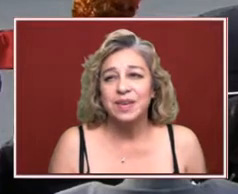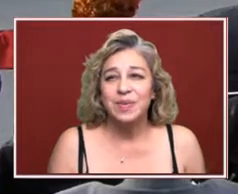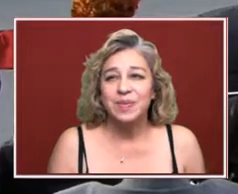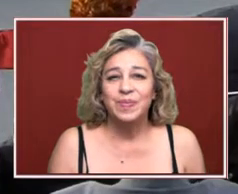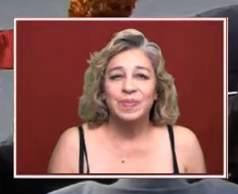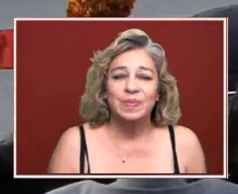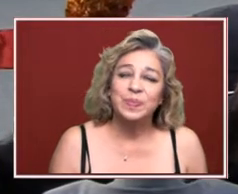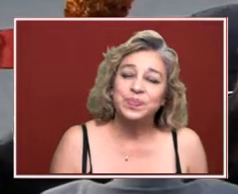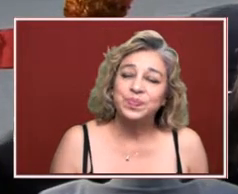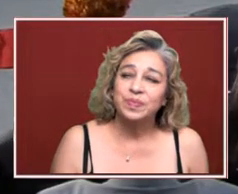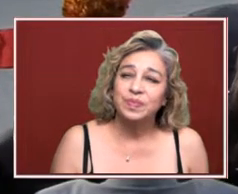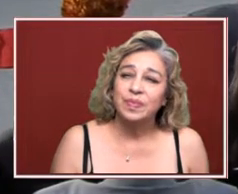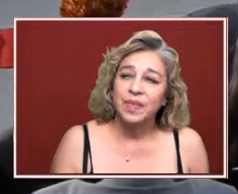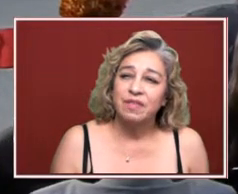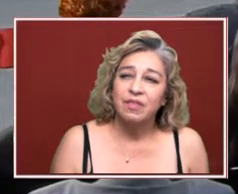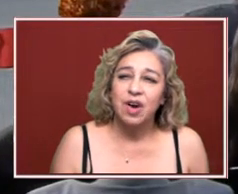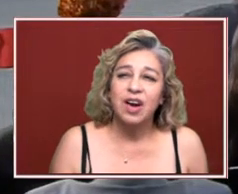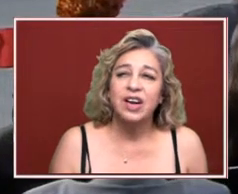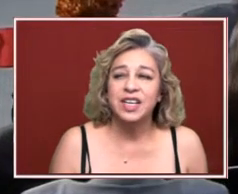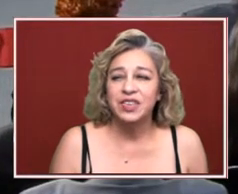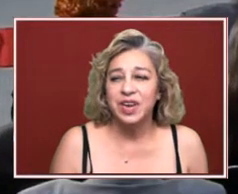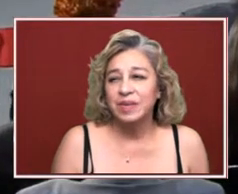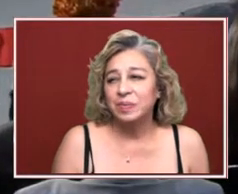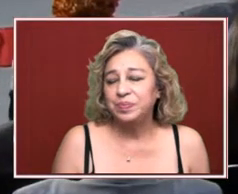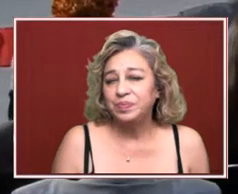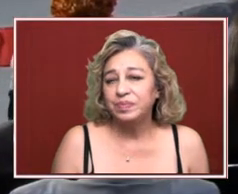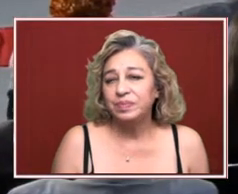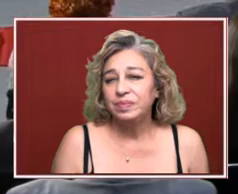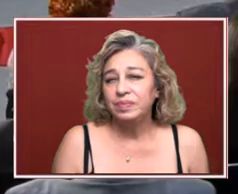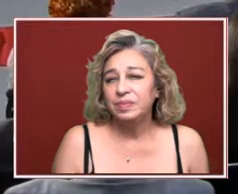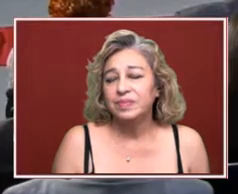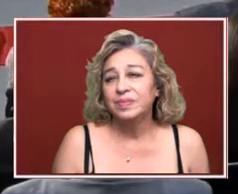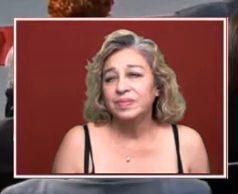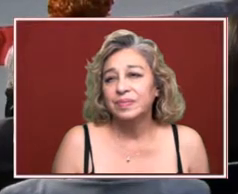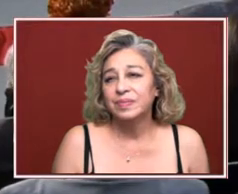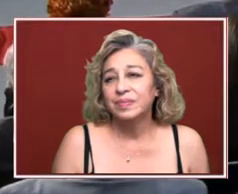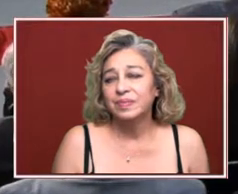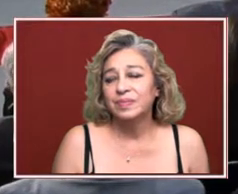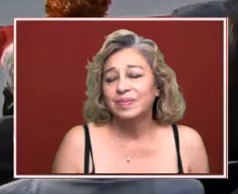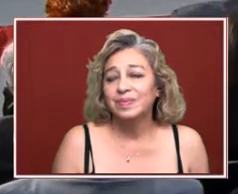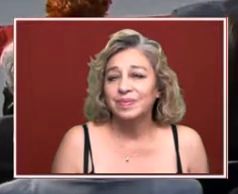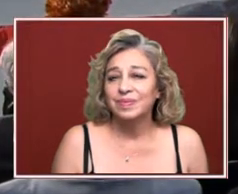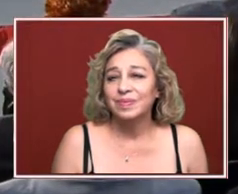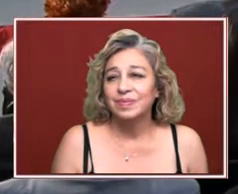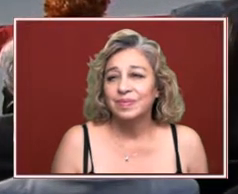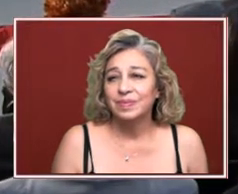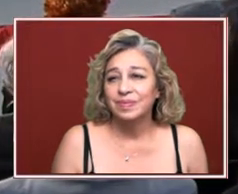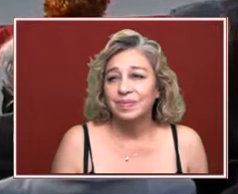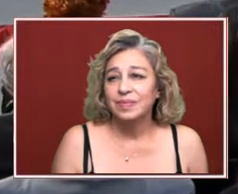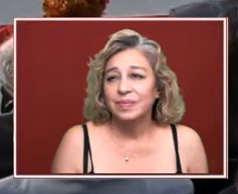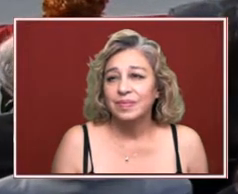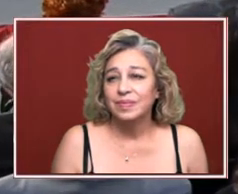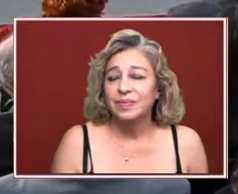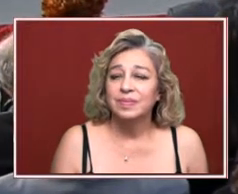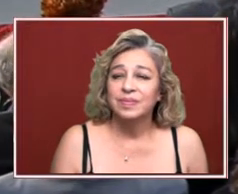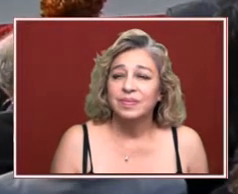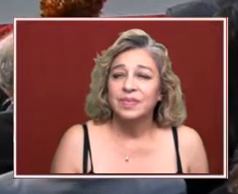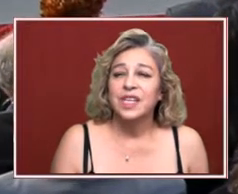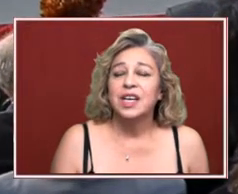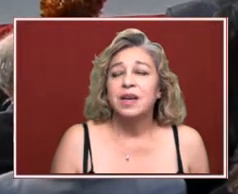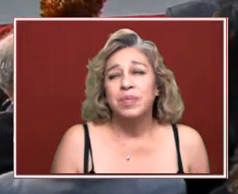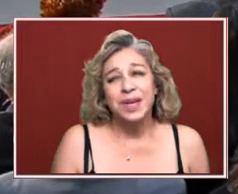been, de nuestro país. For our country. Pero a lo mejor con mencionar a uno de